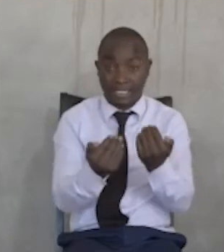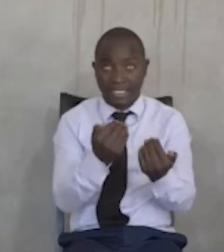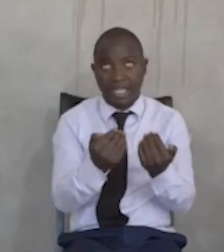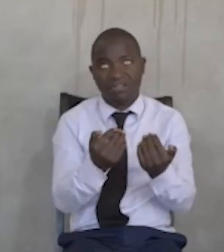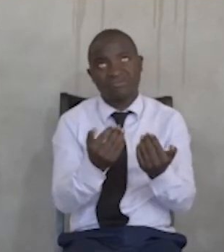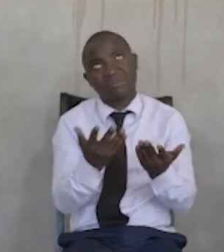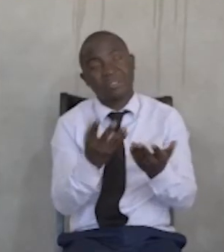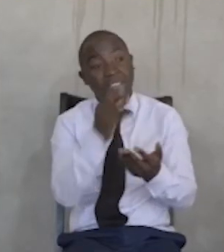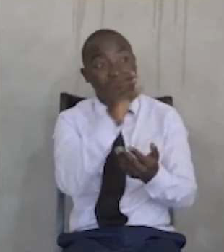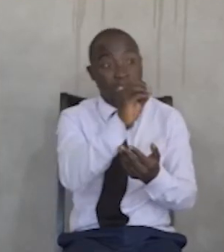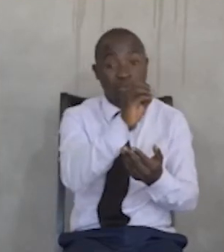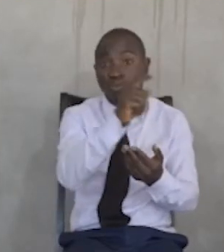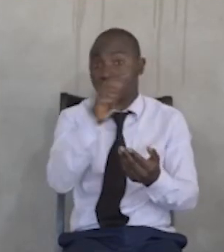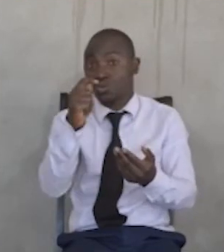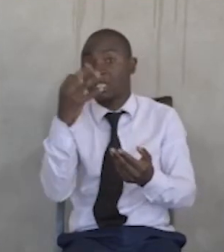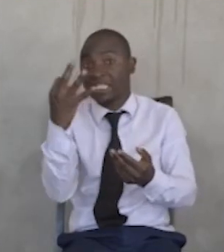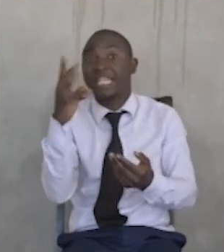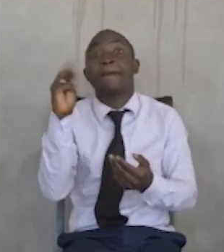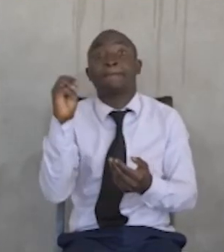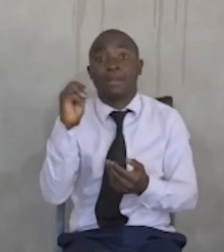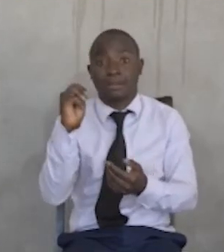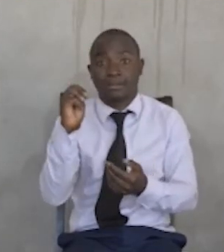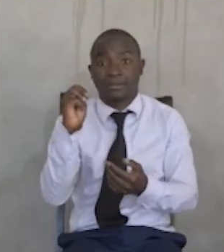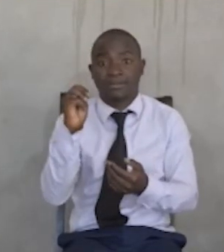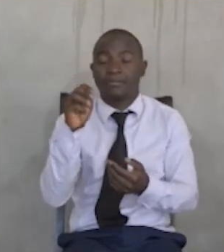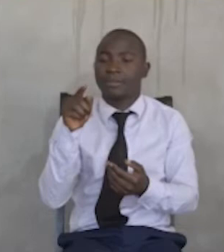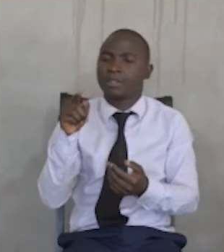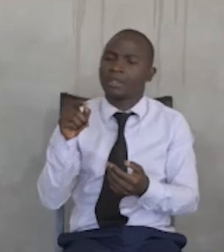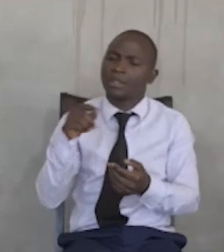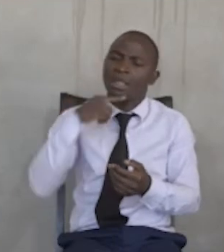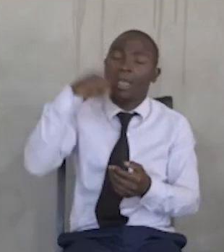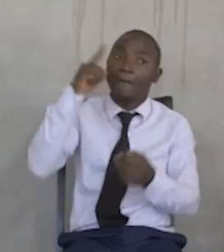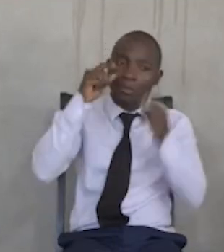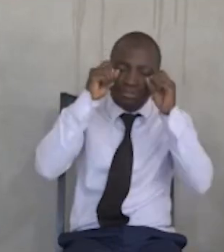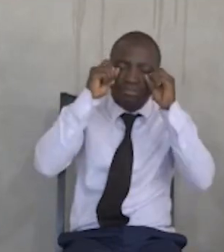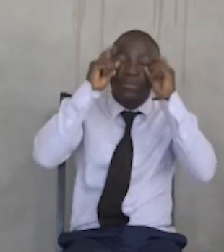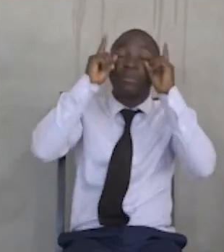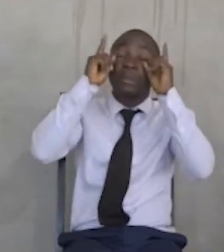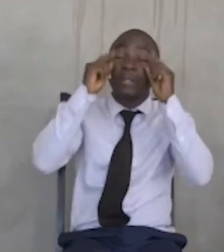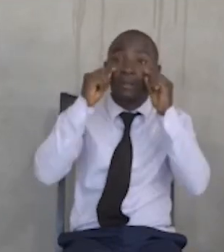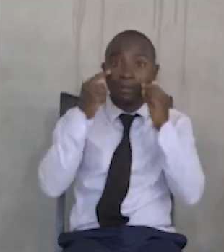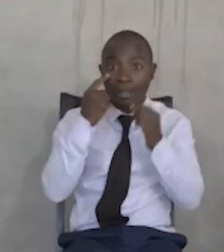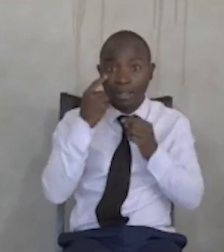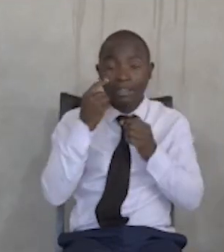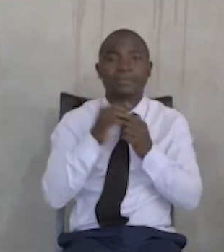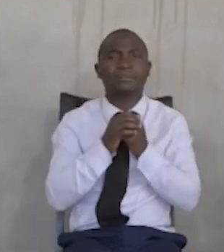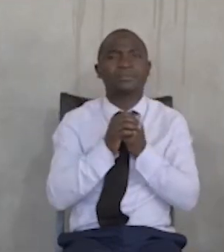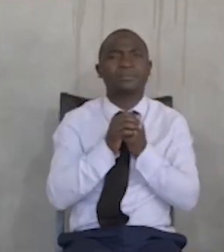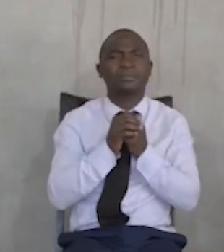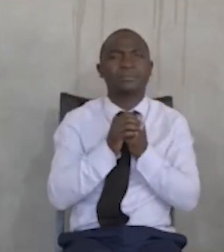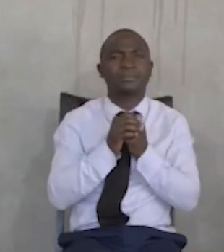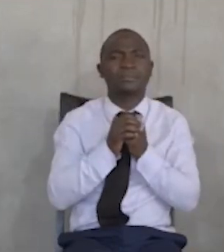we expect that child to be able to open their eyes when they are exposed to some form